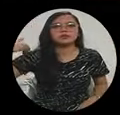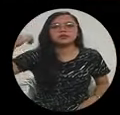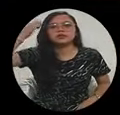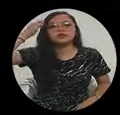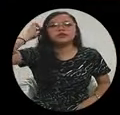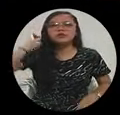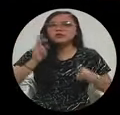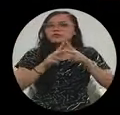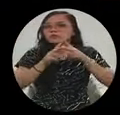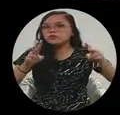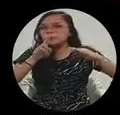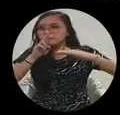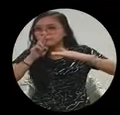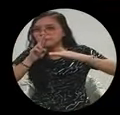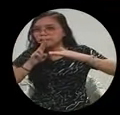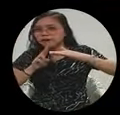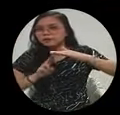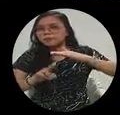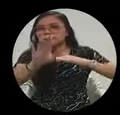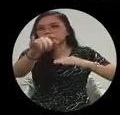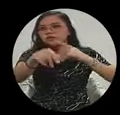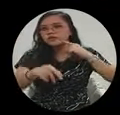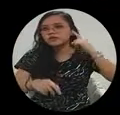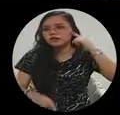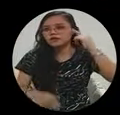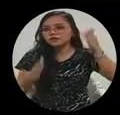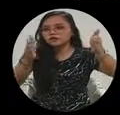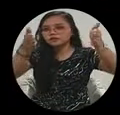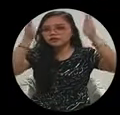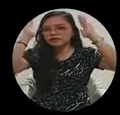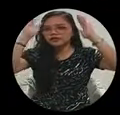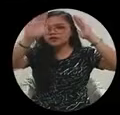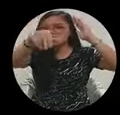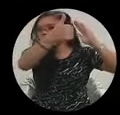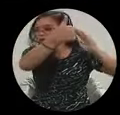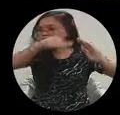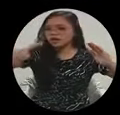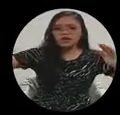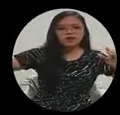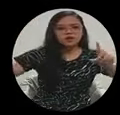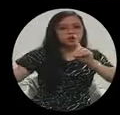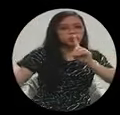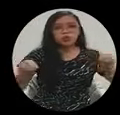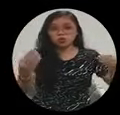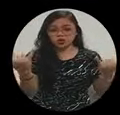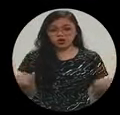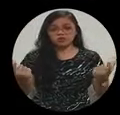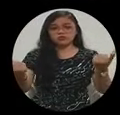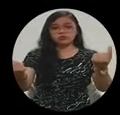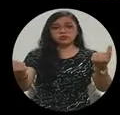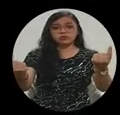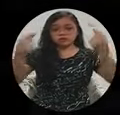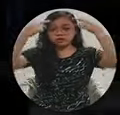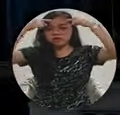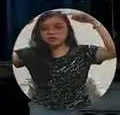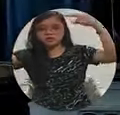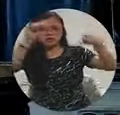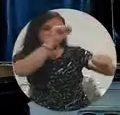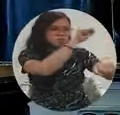What I do is I just follow after. Mga igsoon, pamina mo, anything that you do to succeed, you have to follow